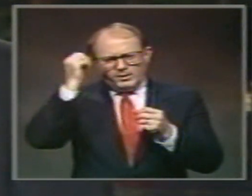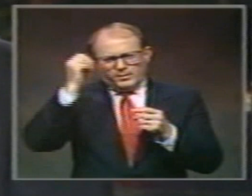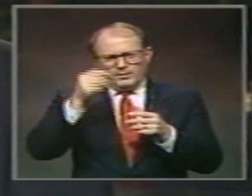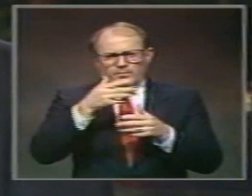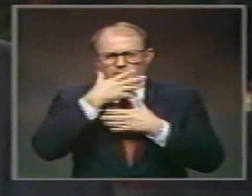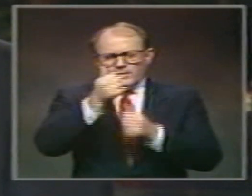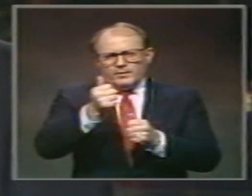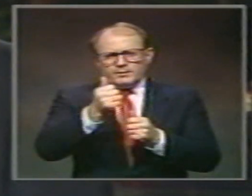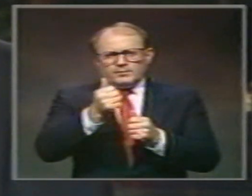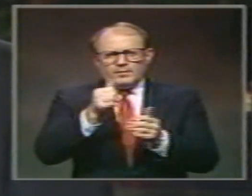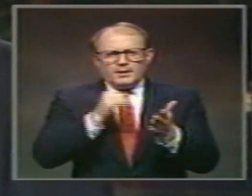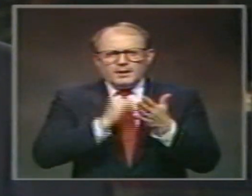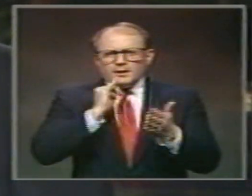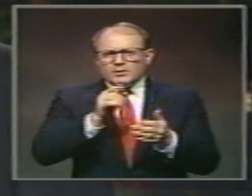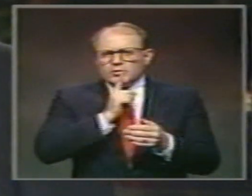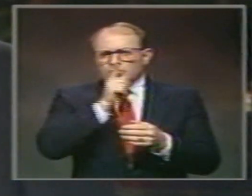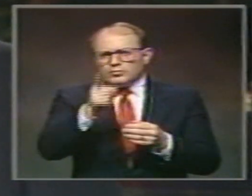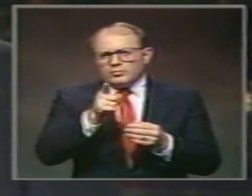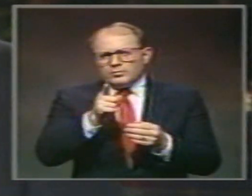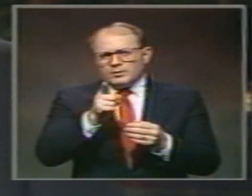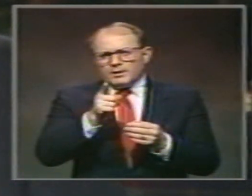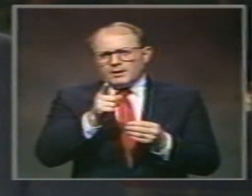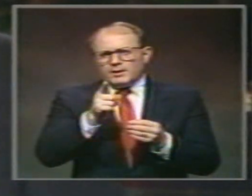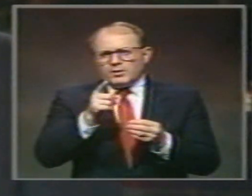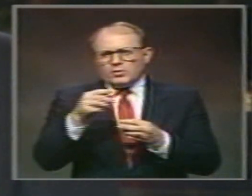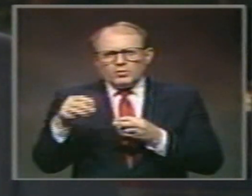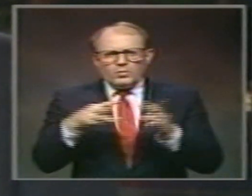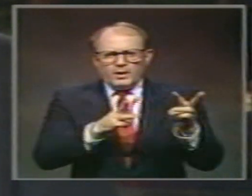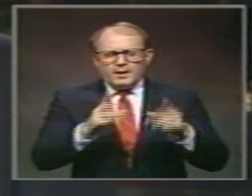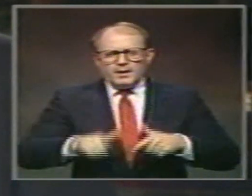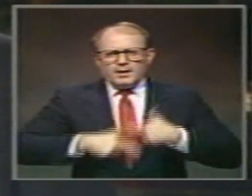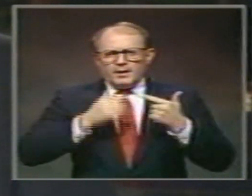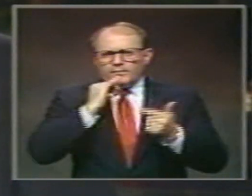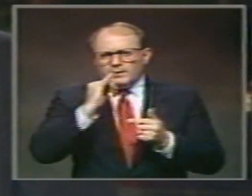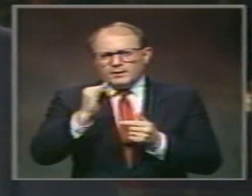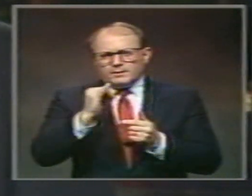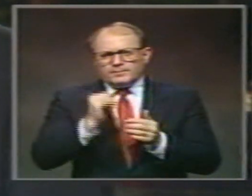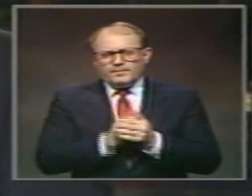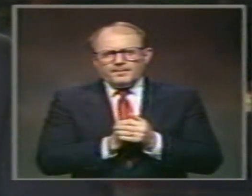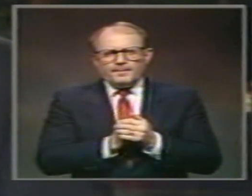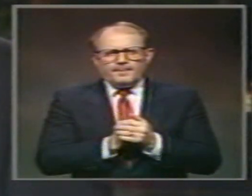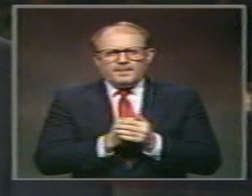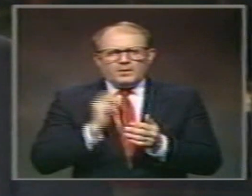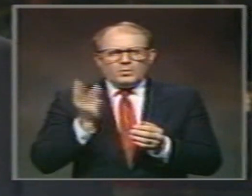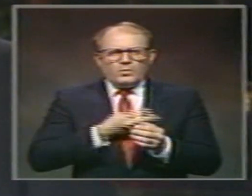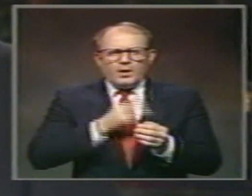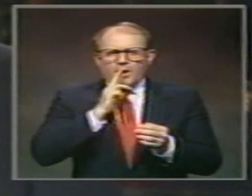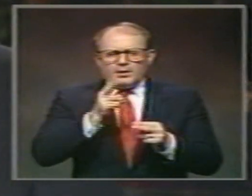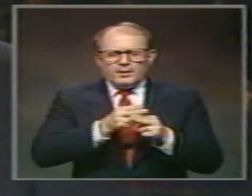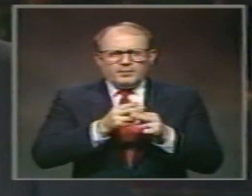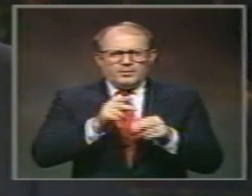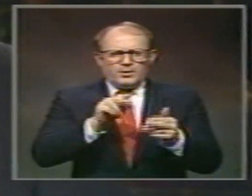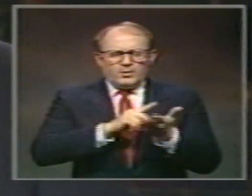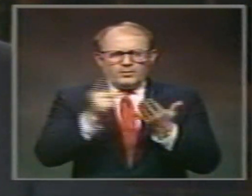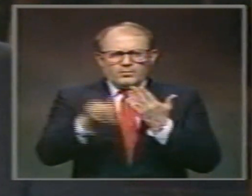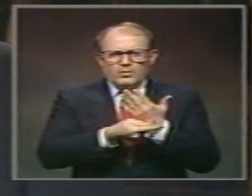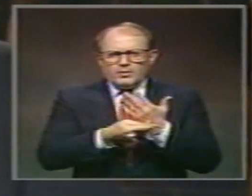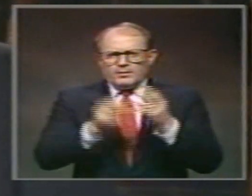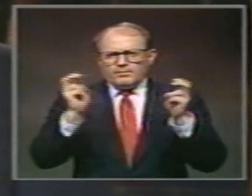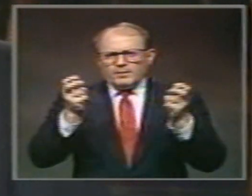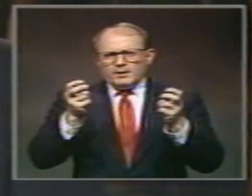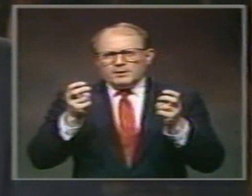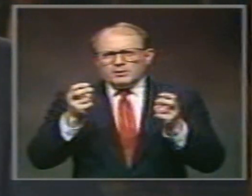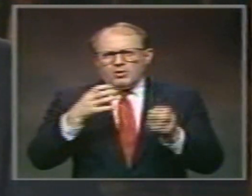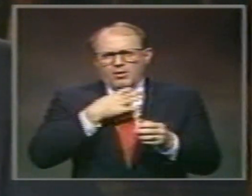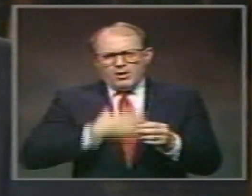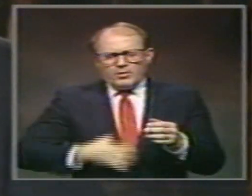really is and truly is the way life is. We're calling our program Starving in the Midst